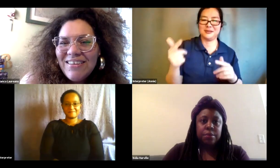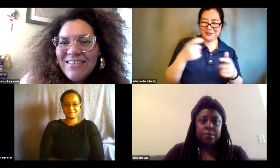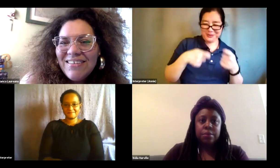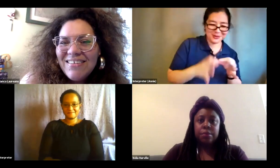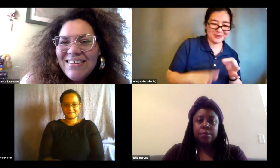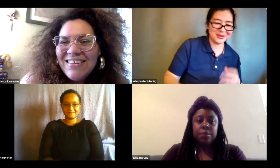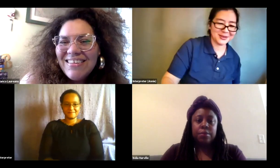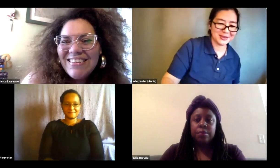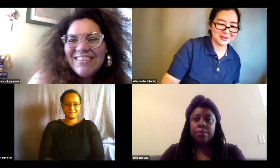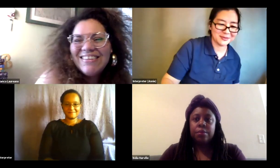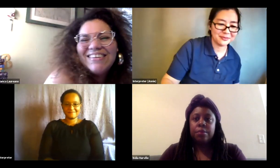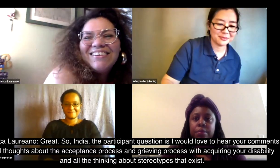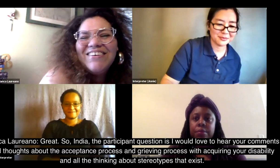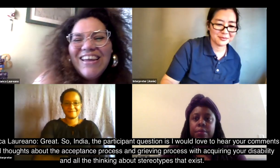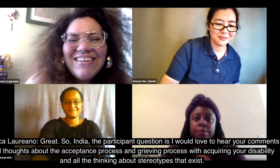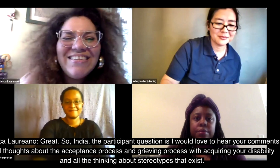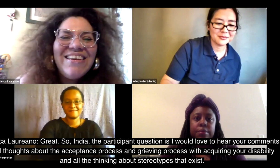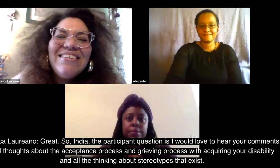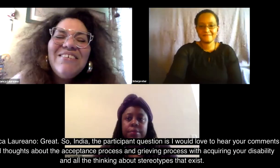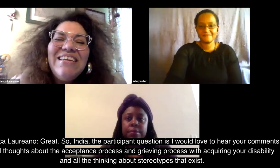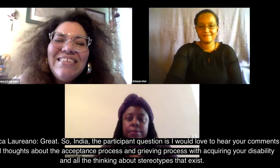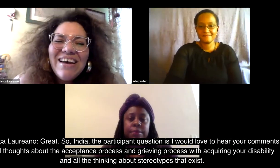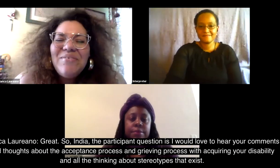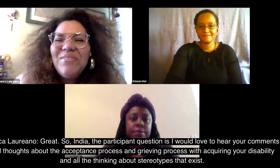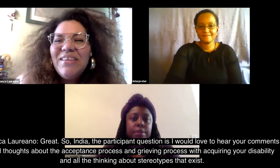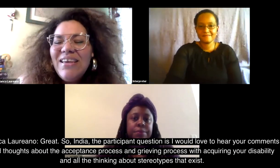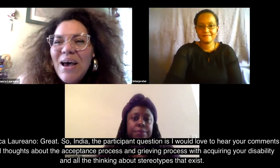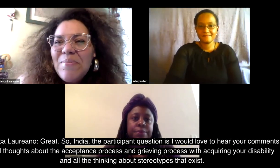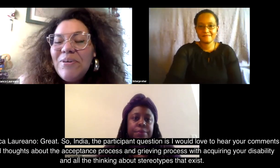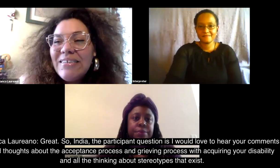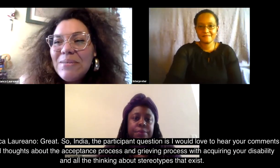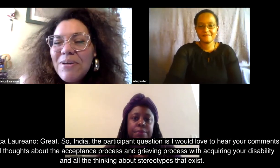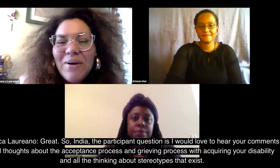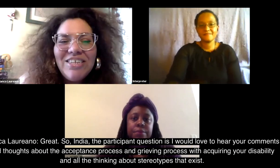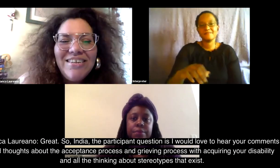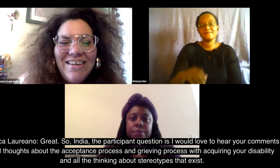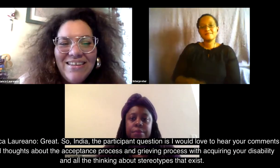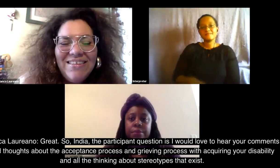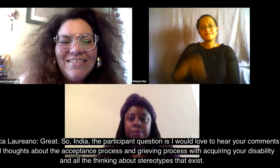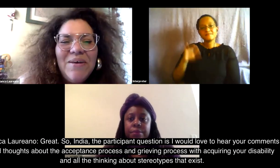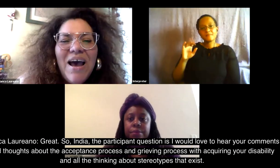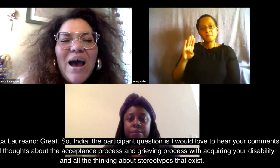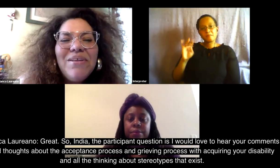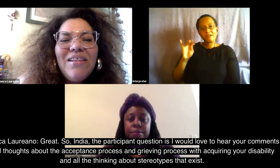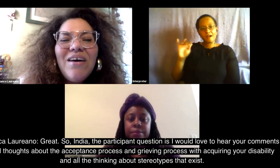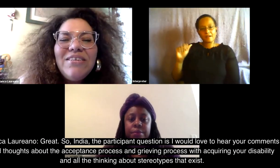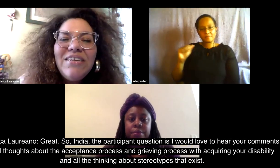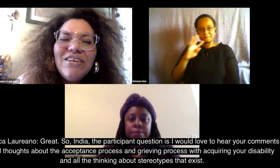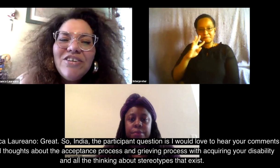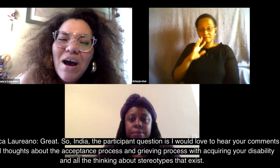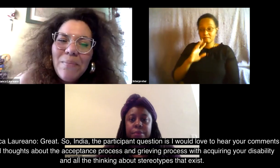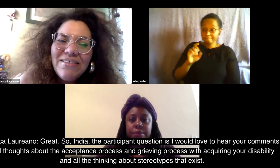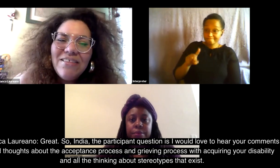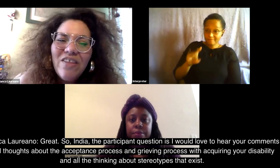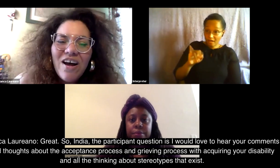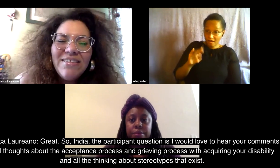great so india the um participant question is i would love to hear